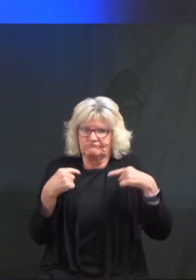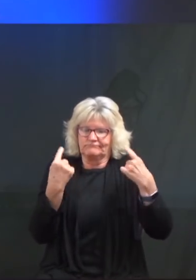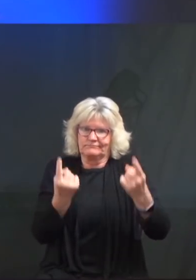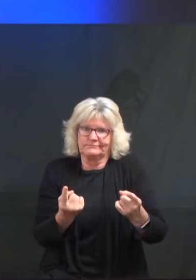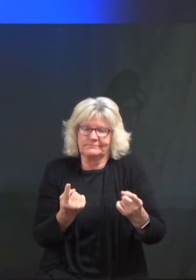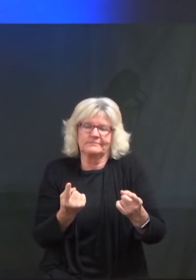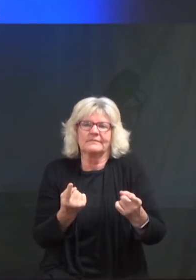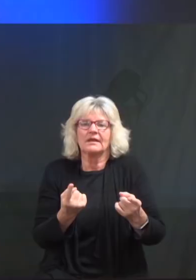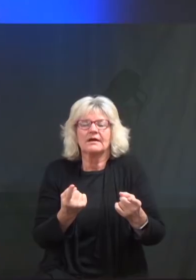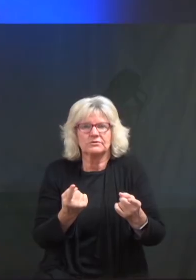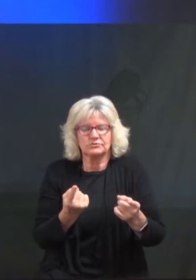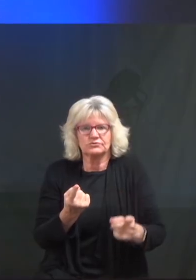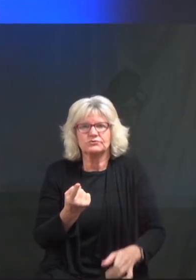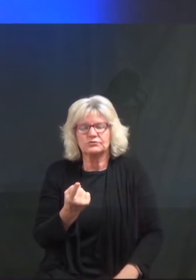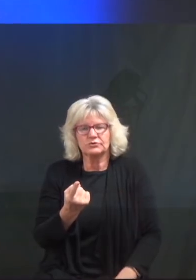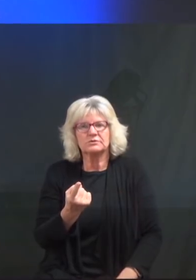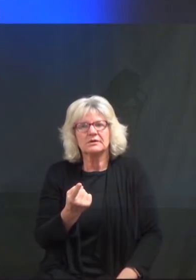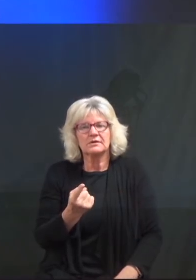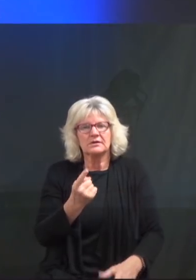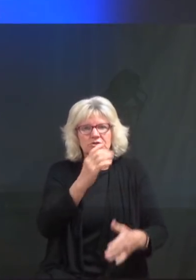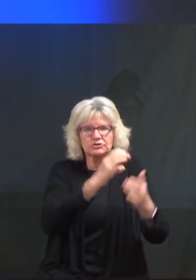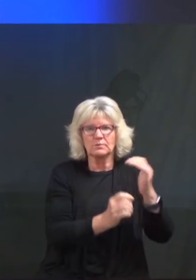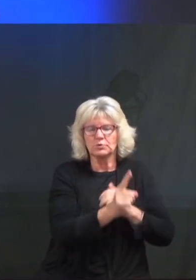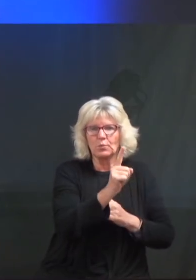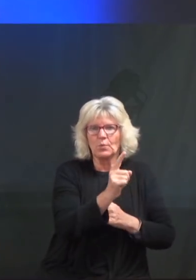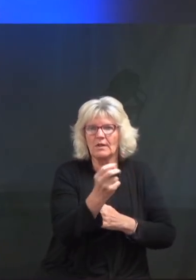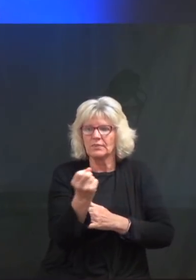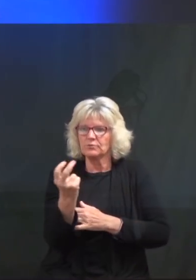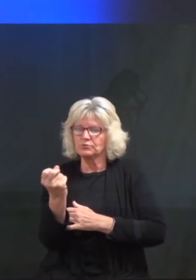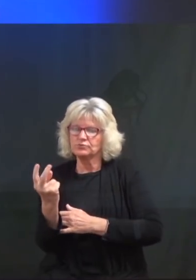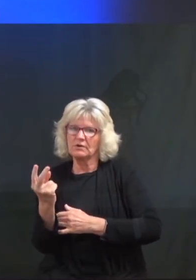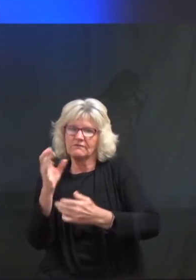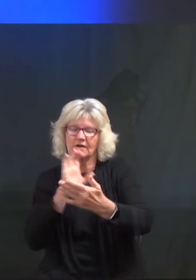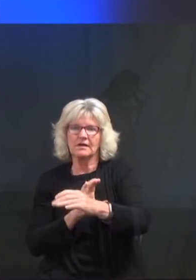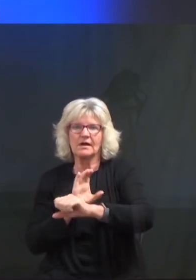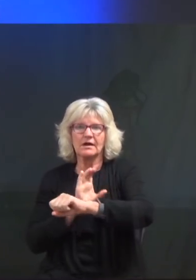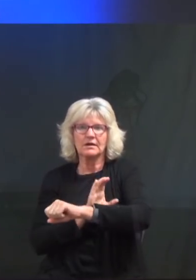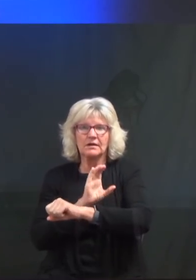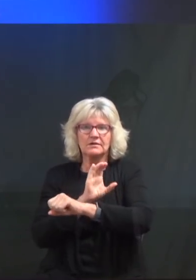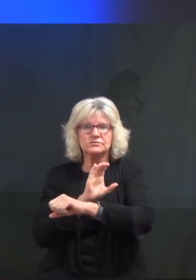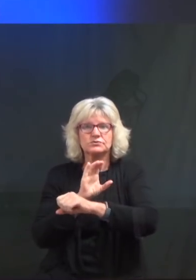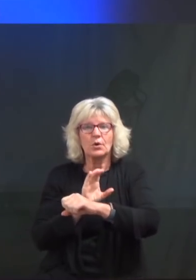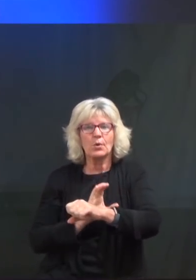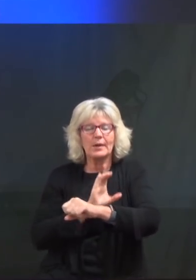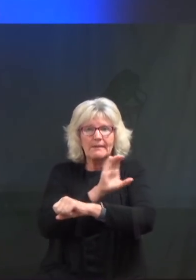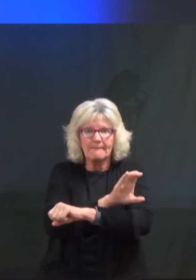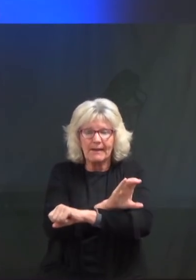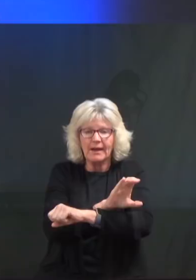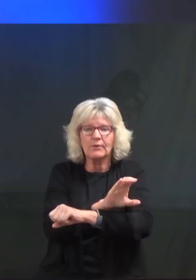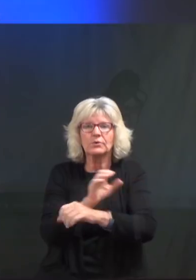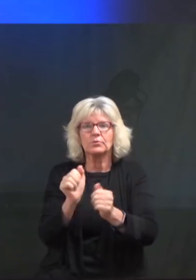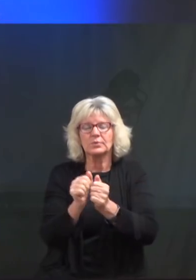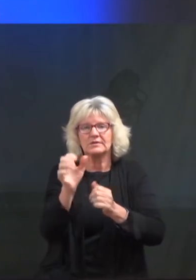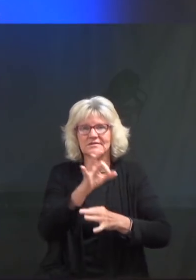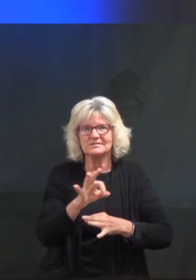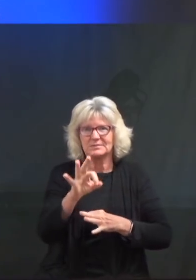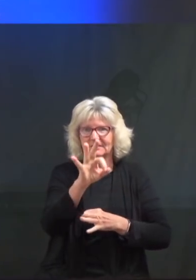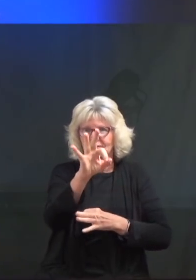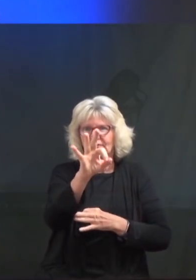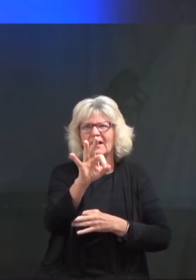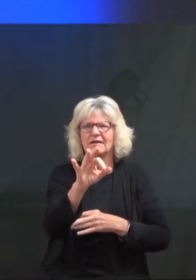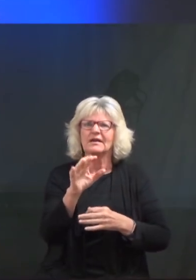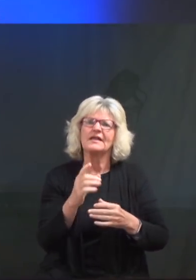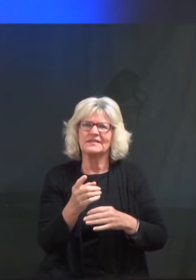is we understood that the picture was that he empowered them with the Spirit of God to do some